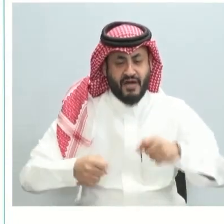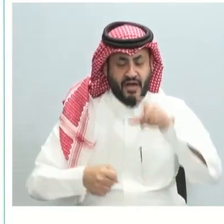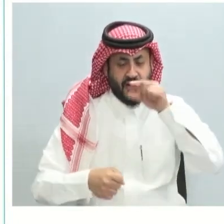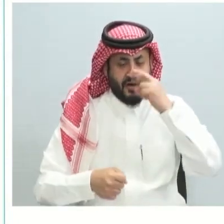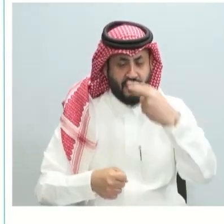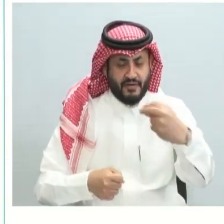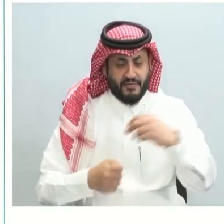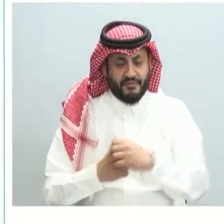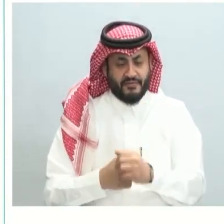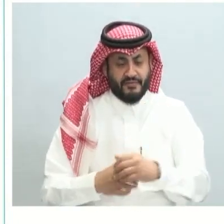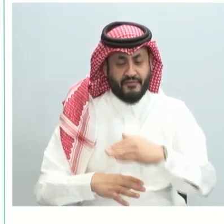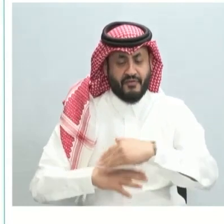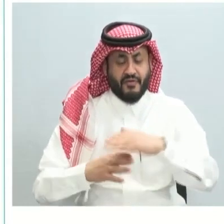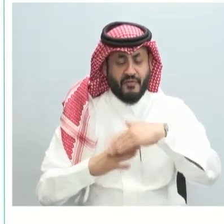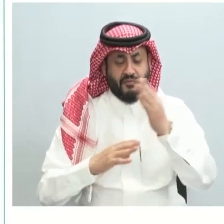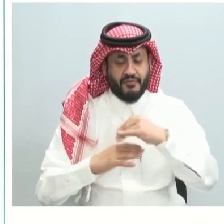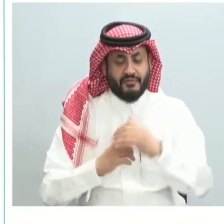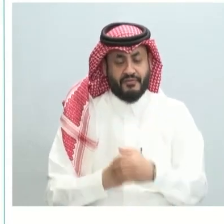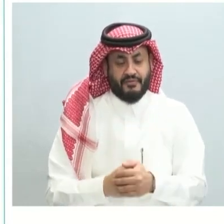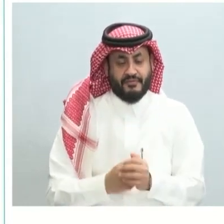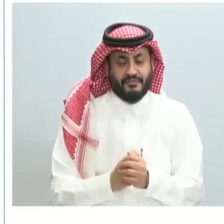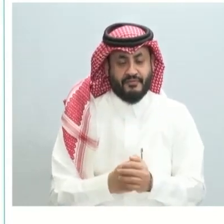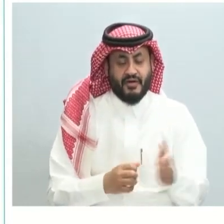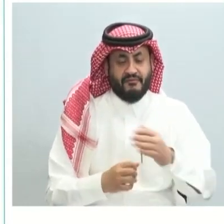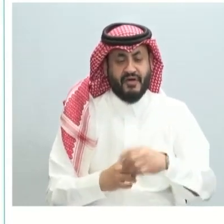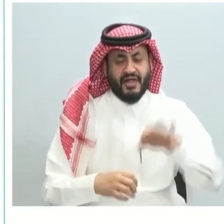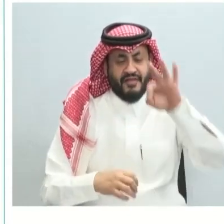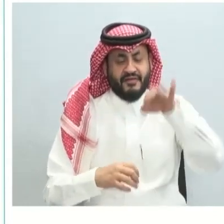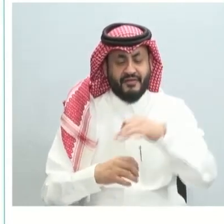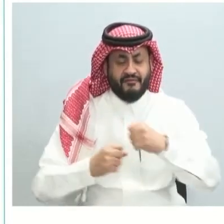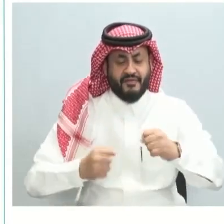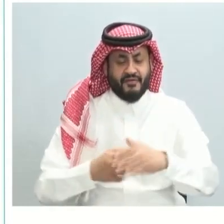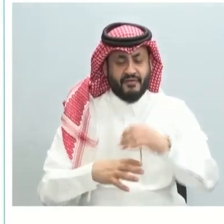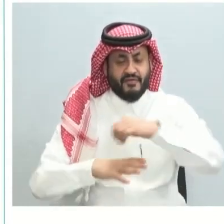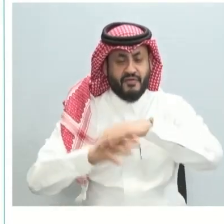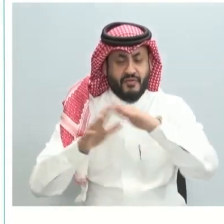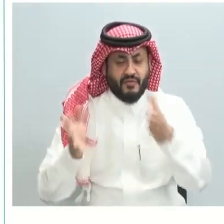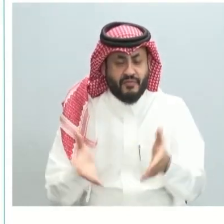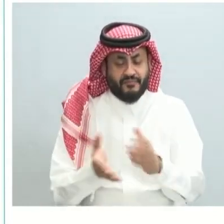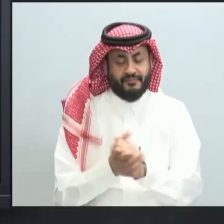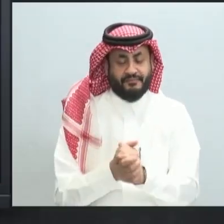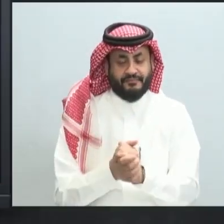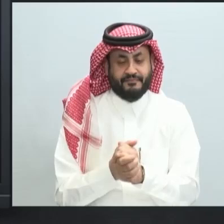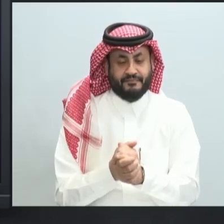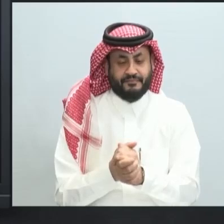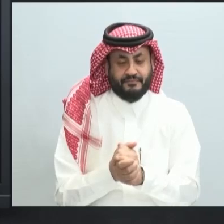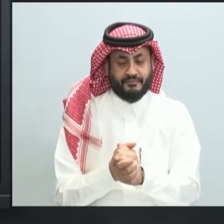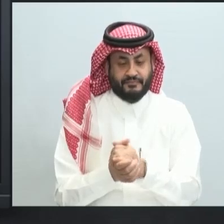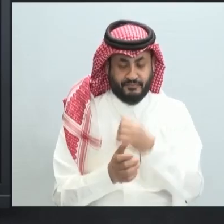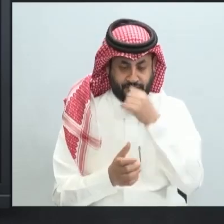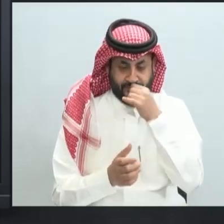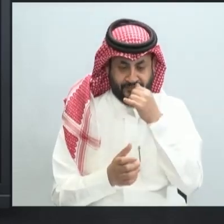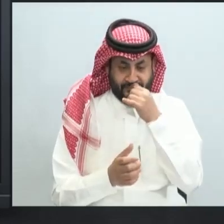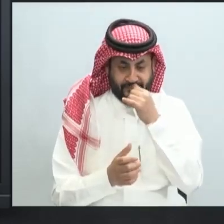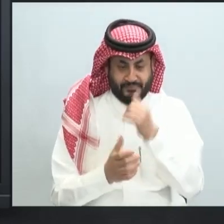box. And a fat bug sat on a rug. So we said here that after